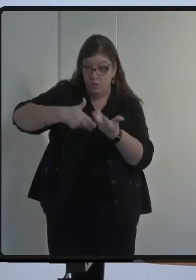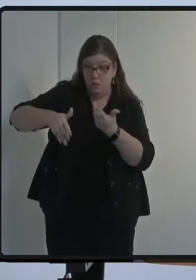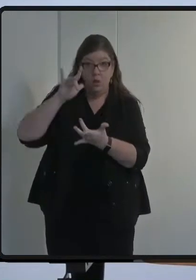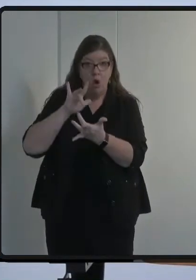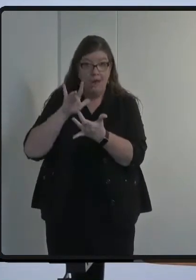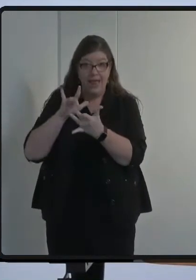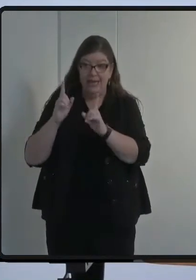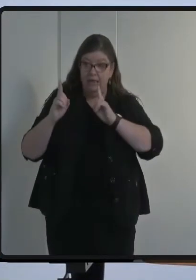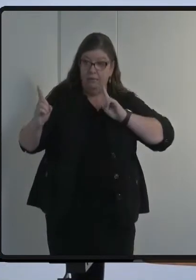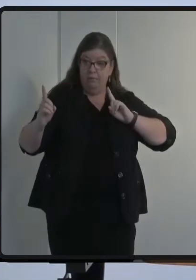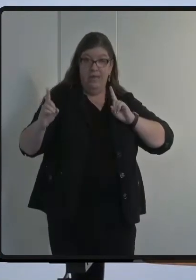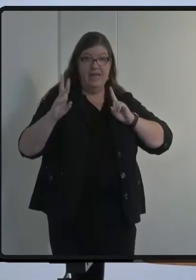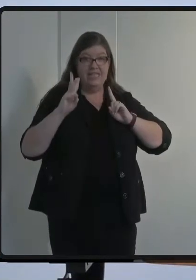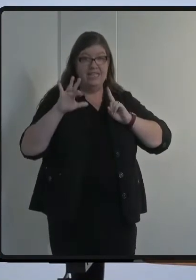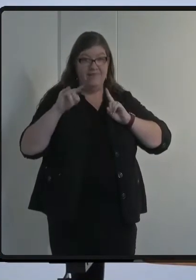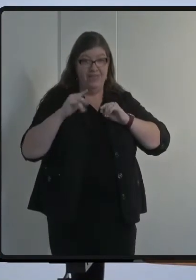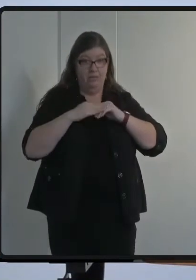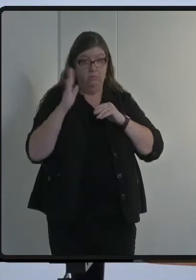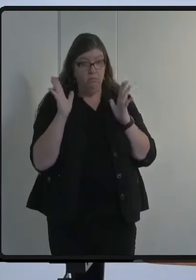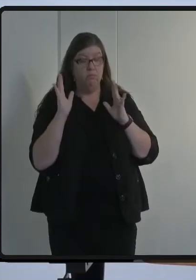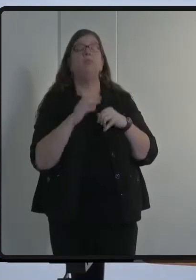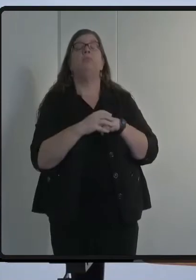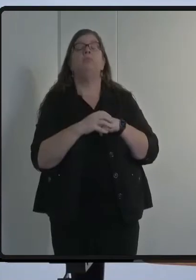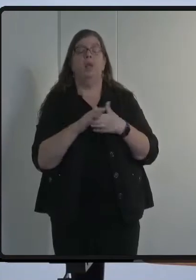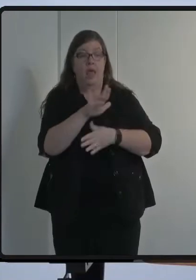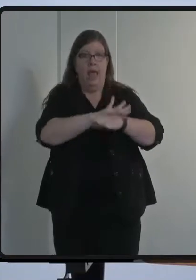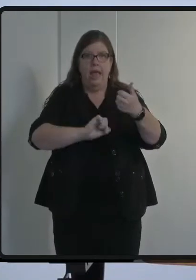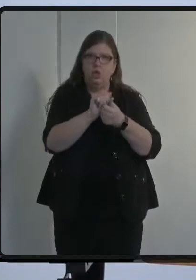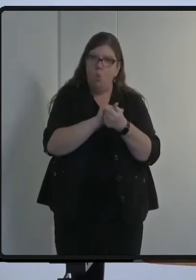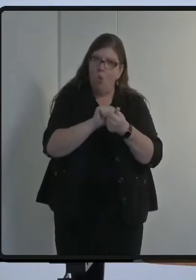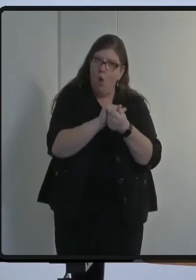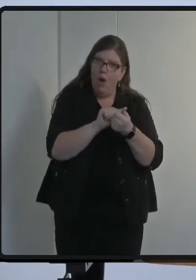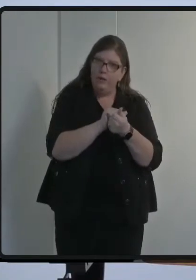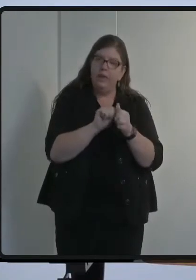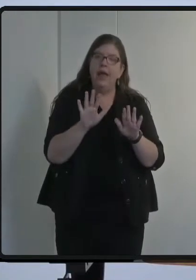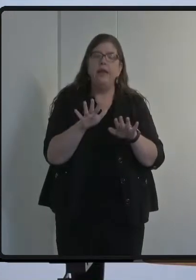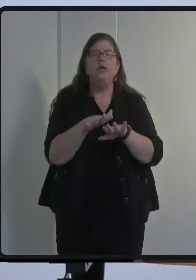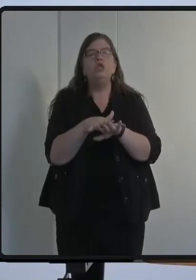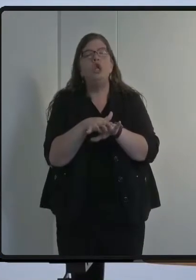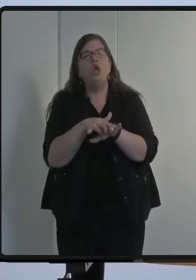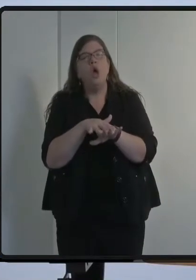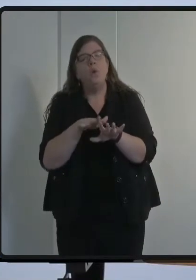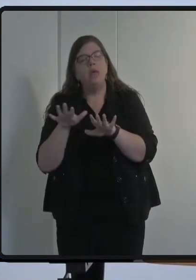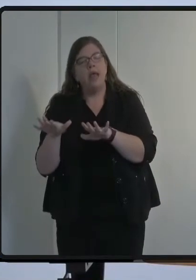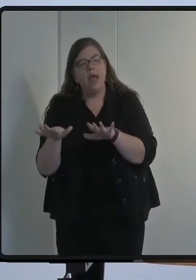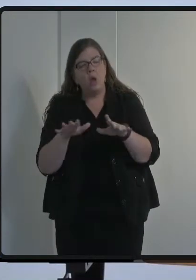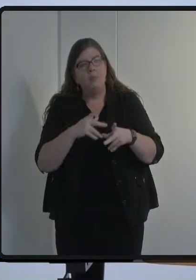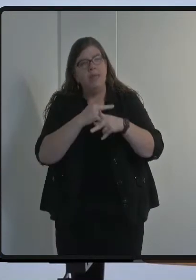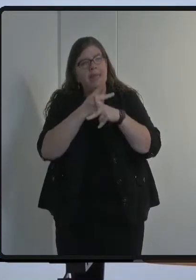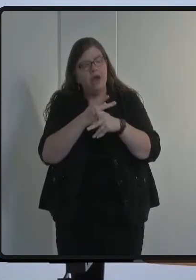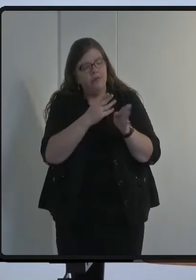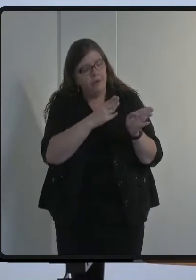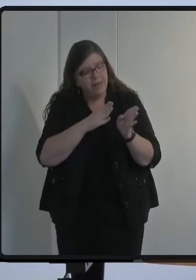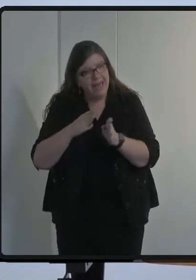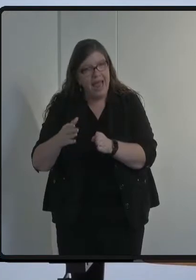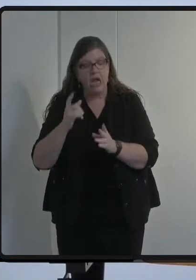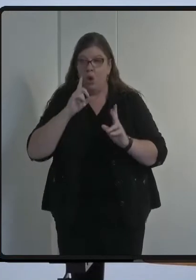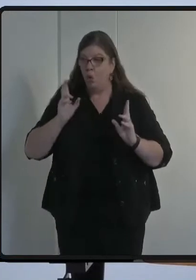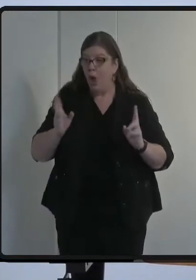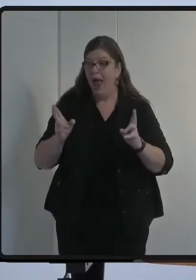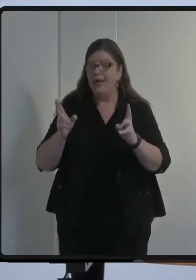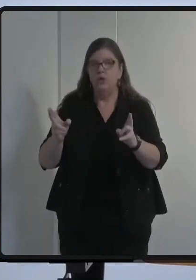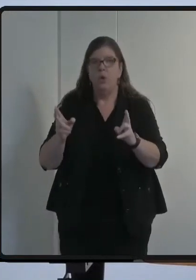feet of separation at all times. Wash your hands thoroughly and slow down. Be careful and plan ahead. Being rushed increases